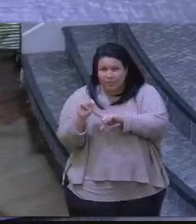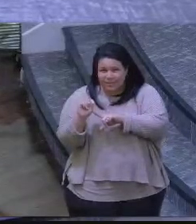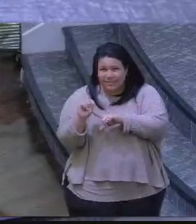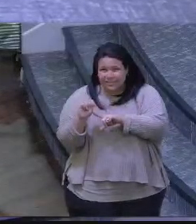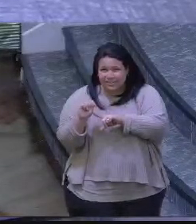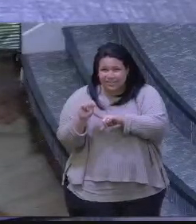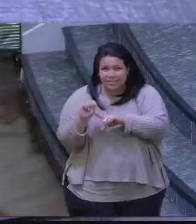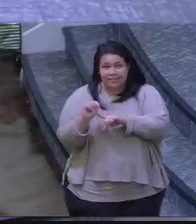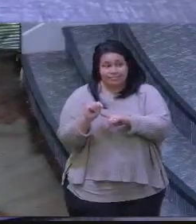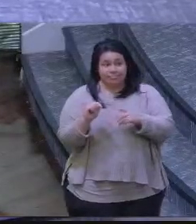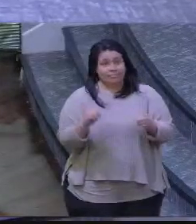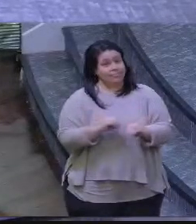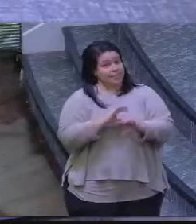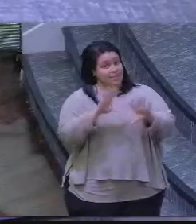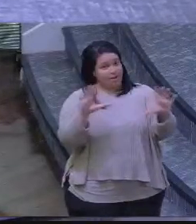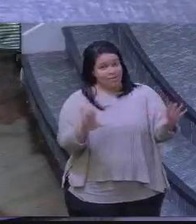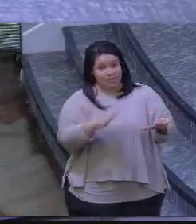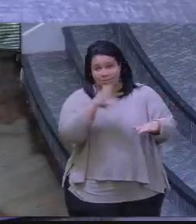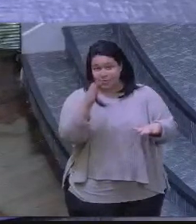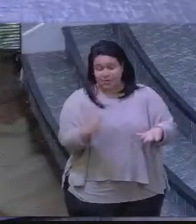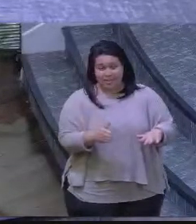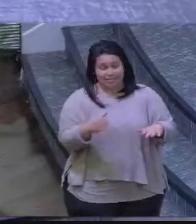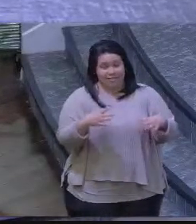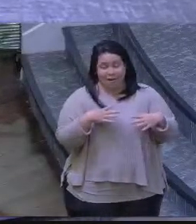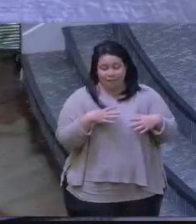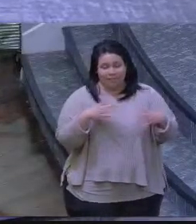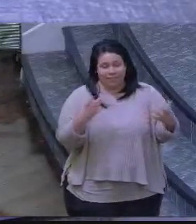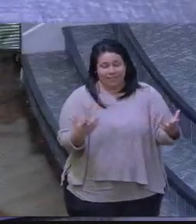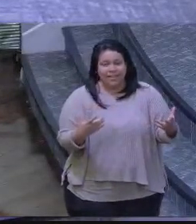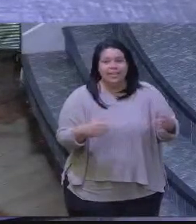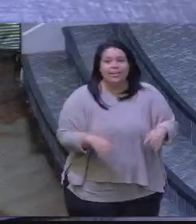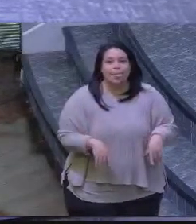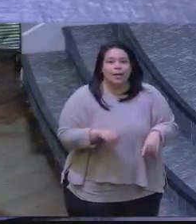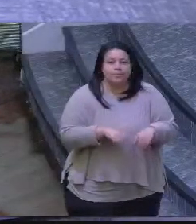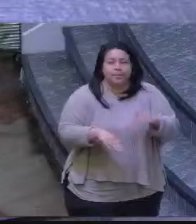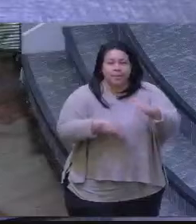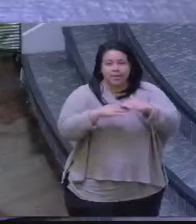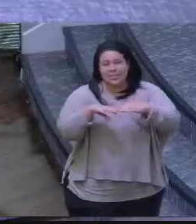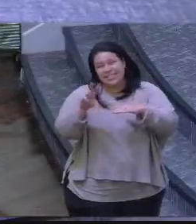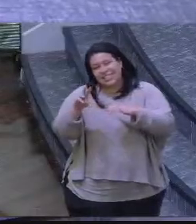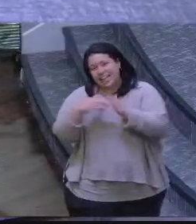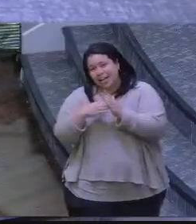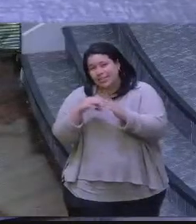off, of the maximum amount of